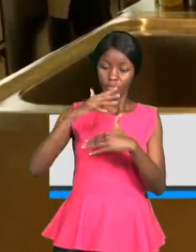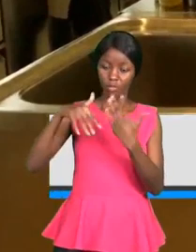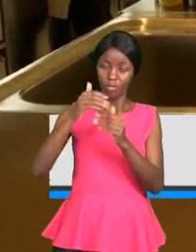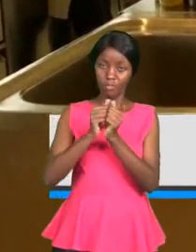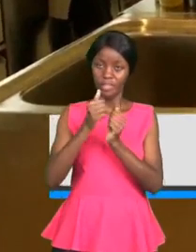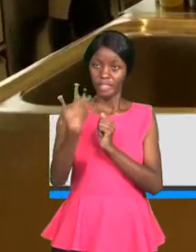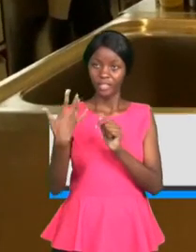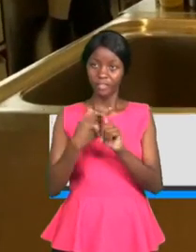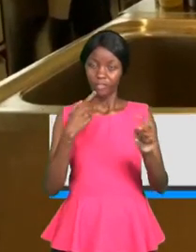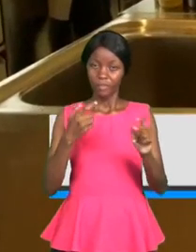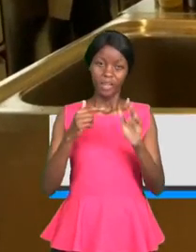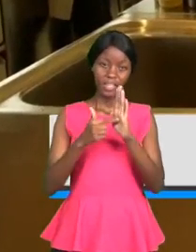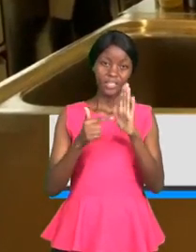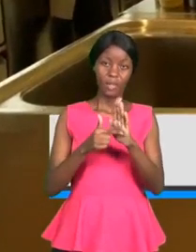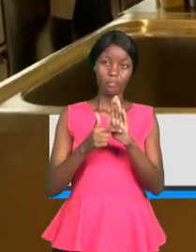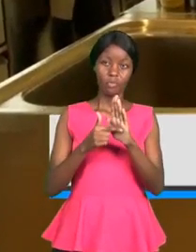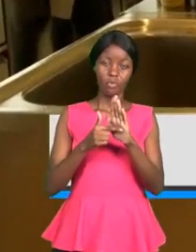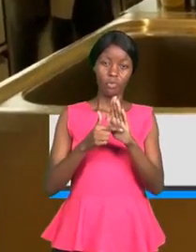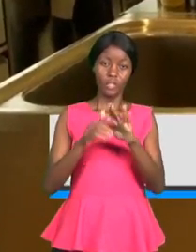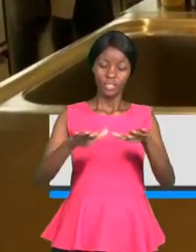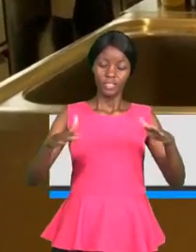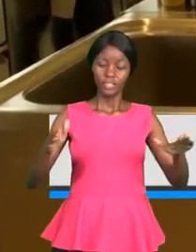from Madagascar like seafood.